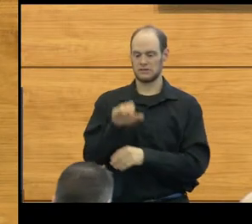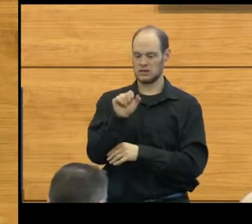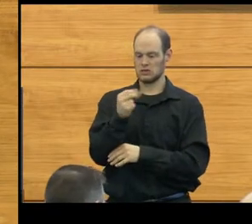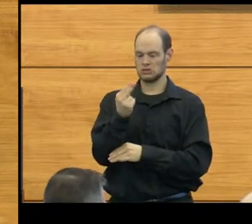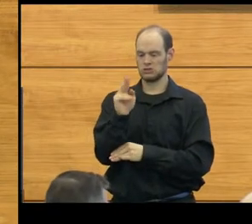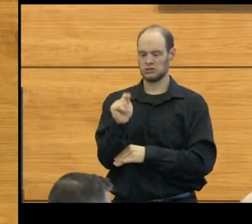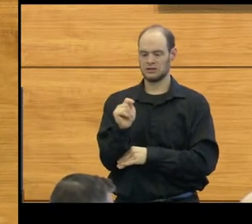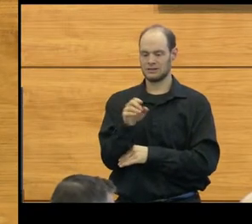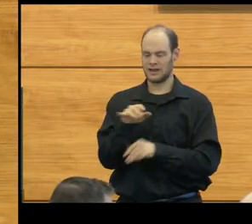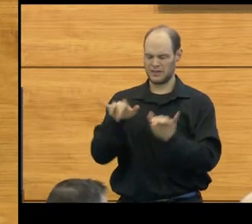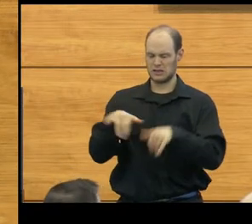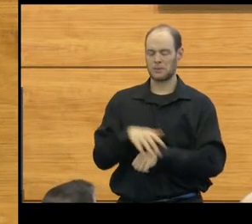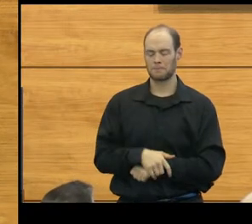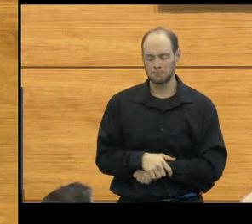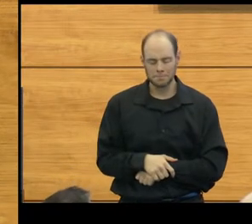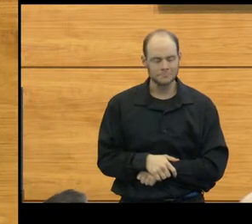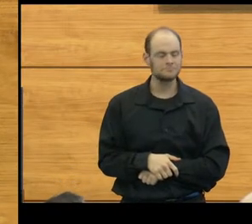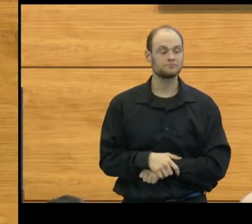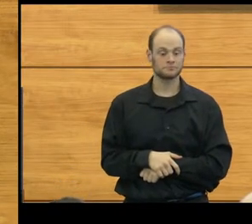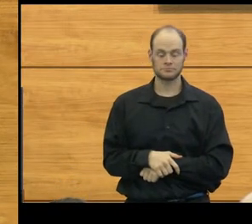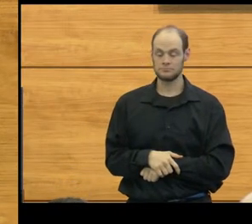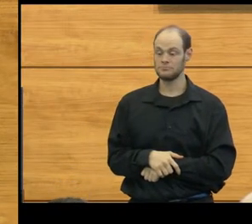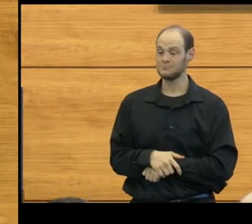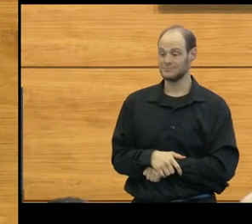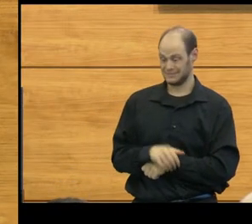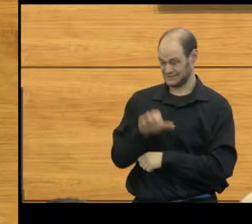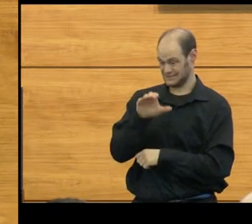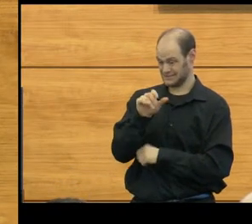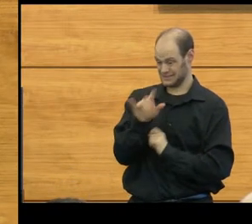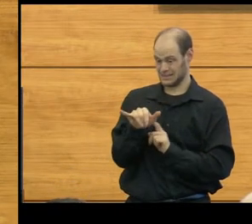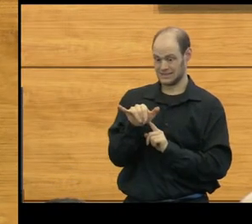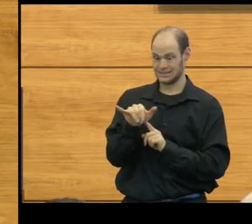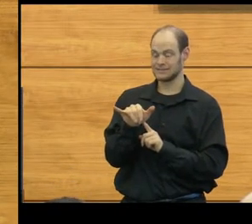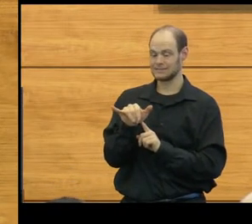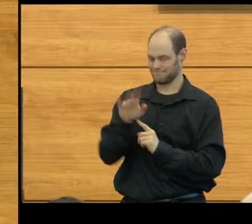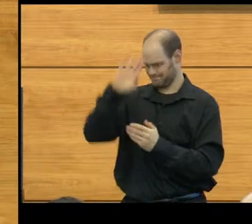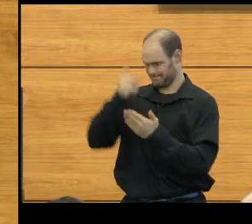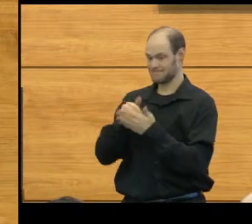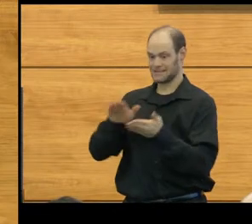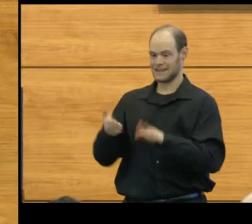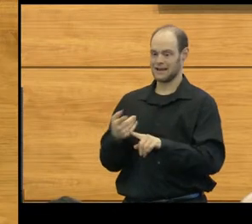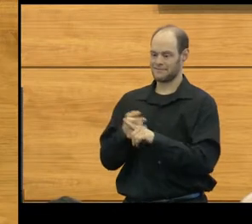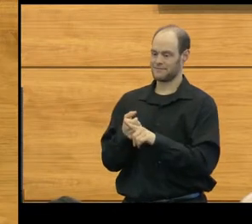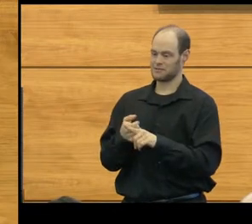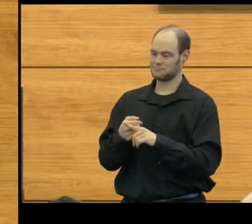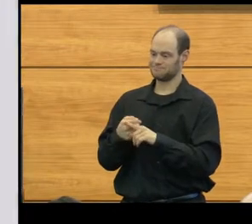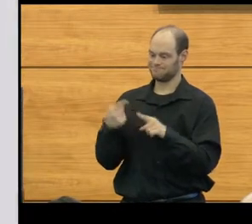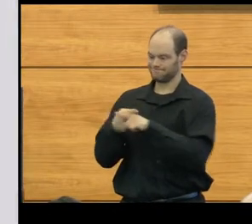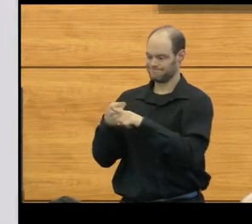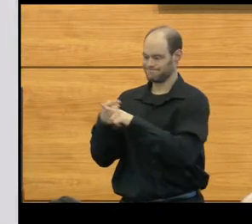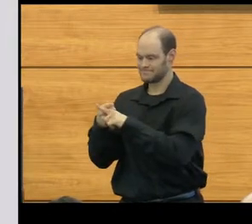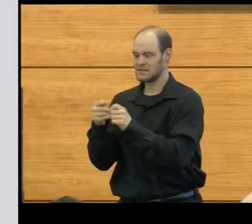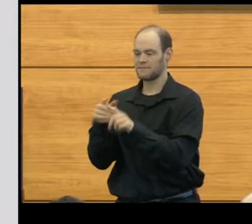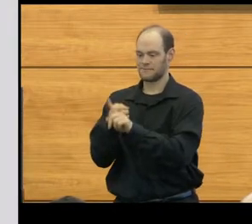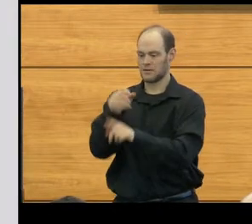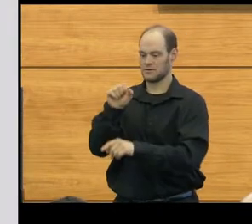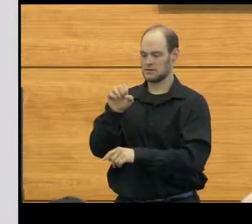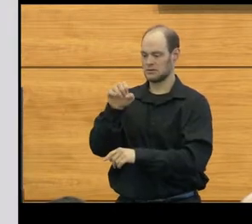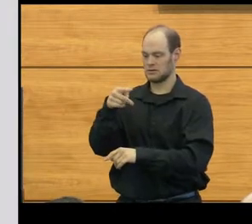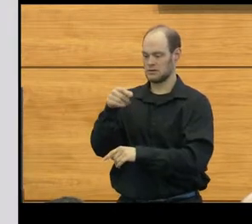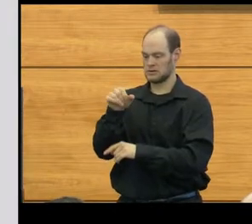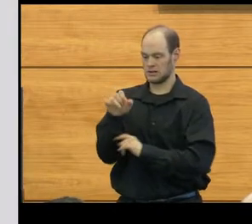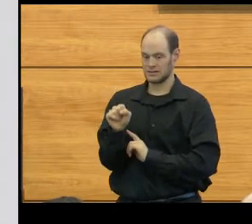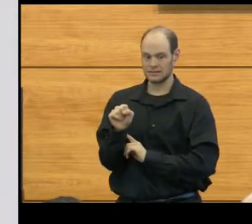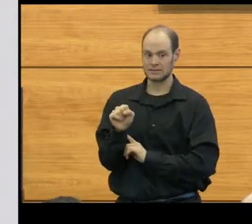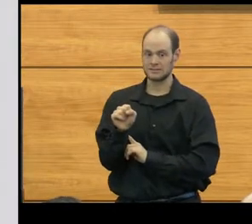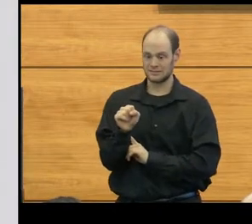shunt and shunt systems. So although Casey eventually died from the complications of sepsis. I can